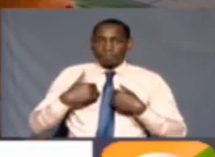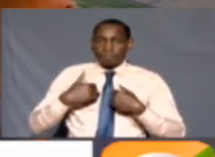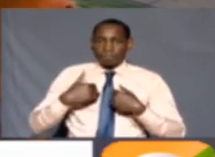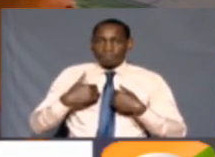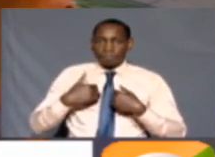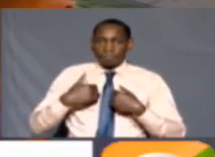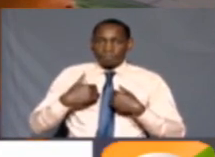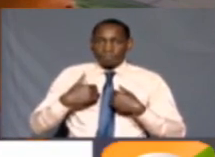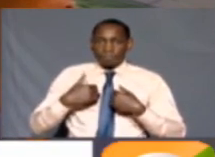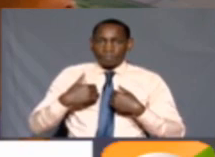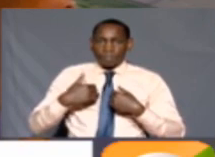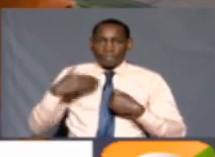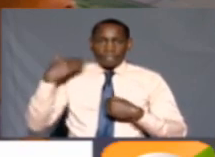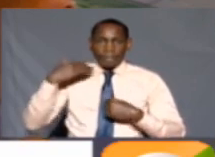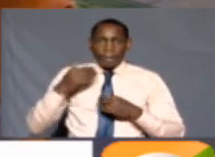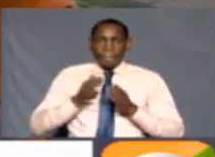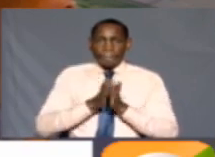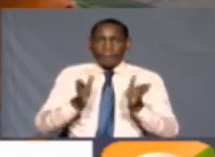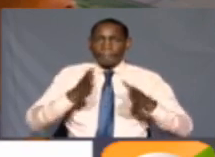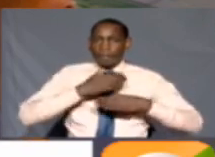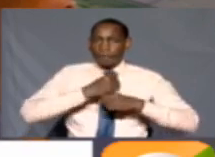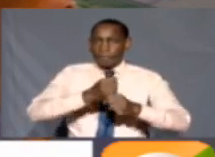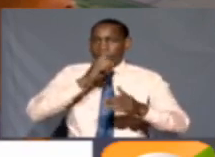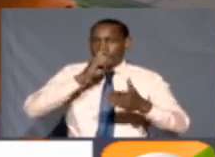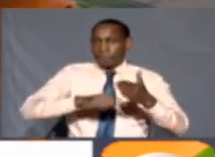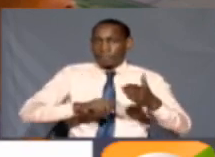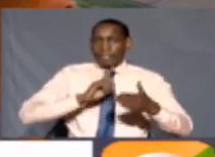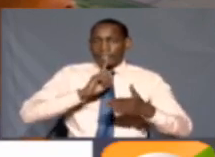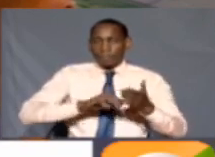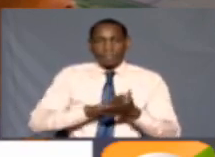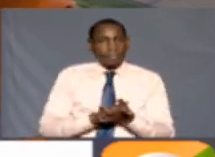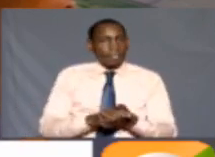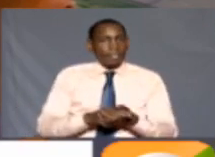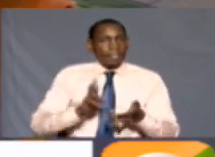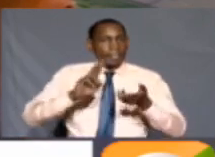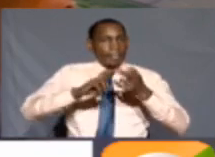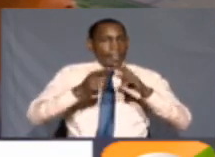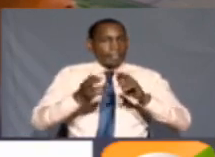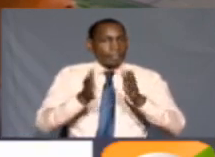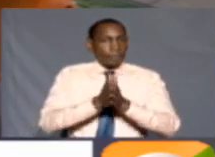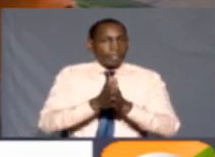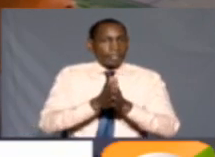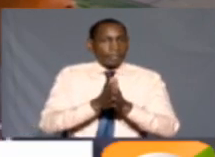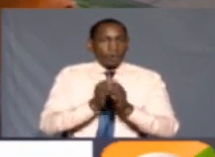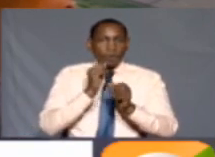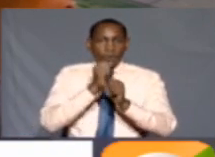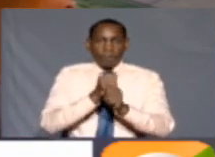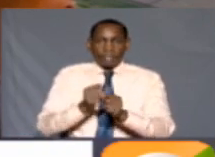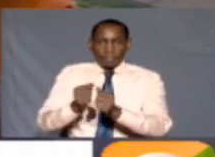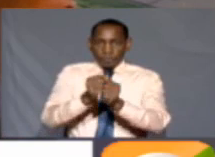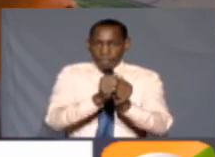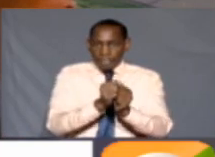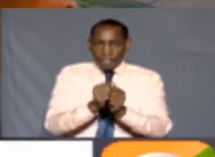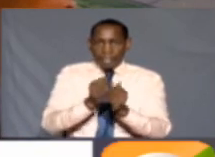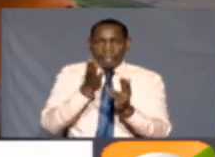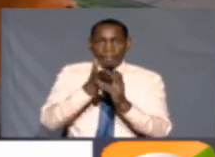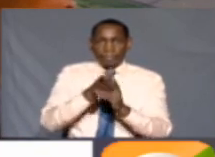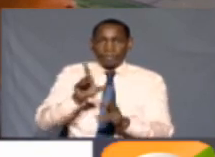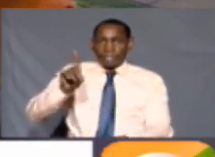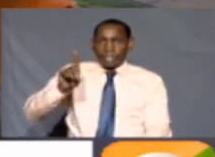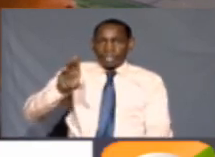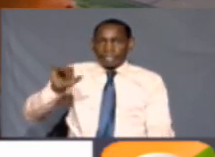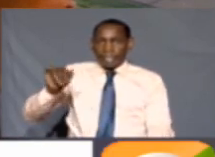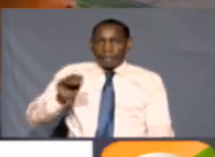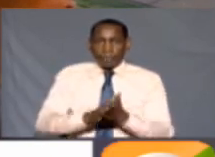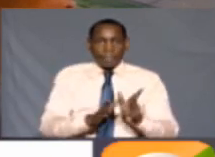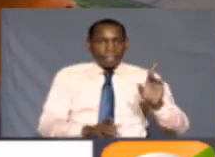incremental public confidence in what may be attributed to what I would call as collaborative greatness between the DCI